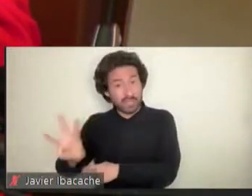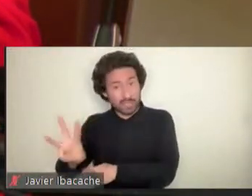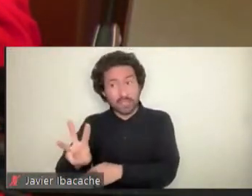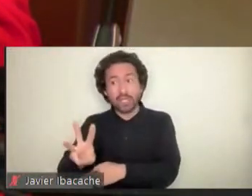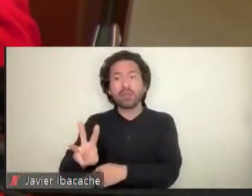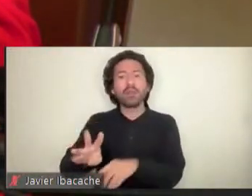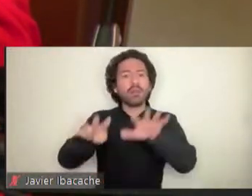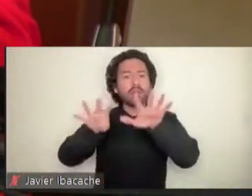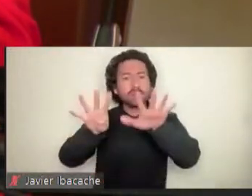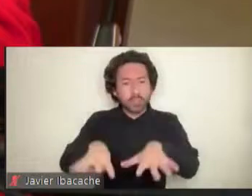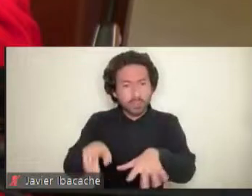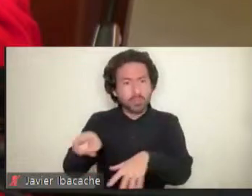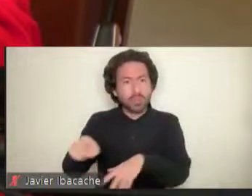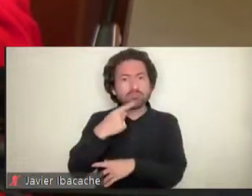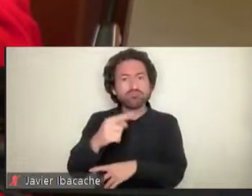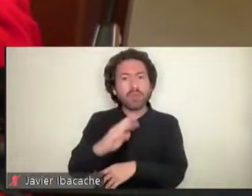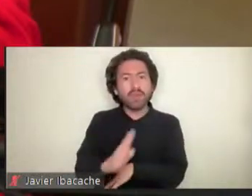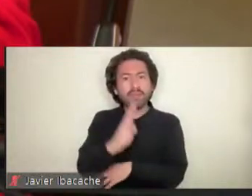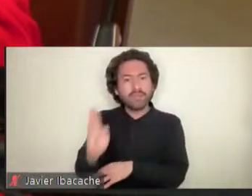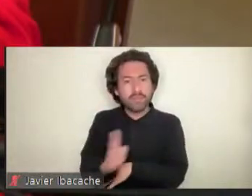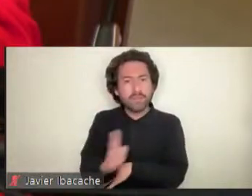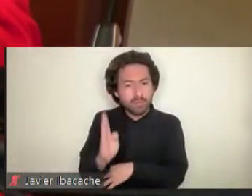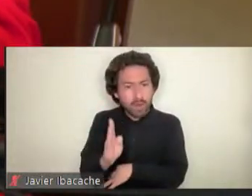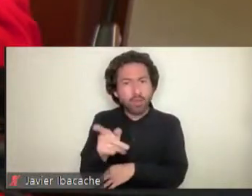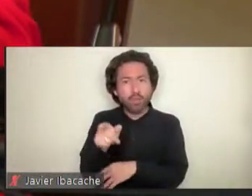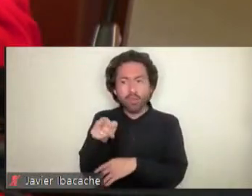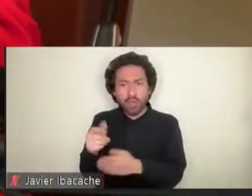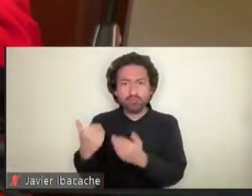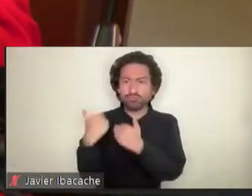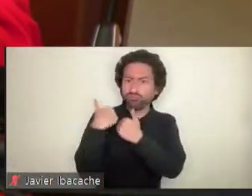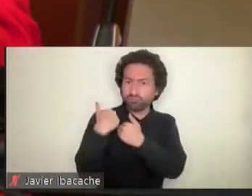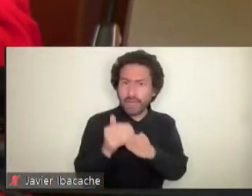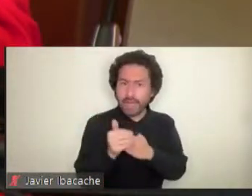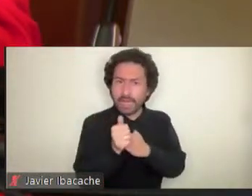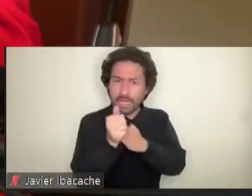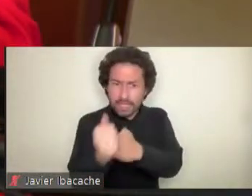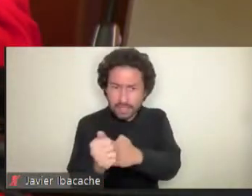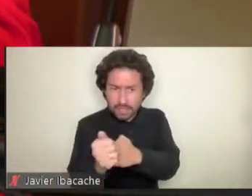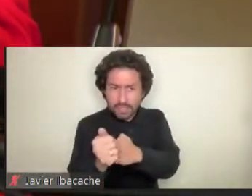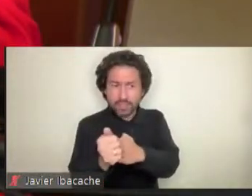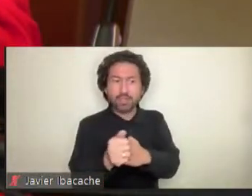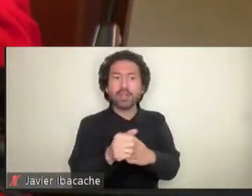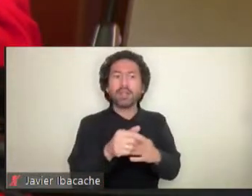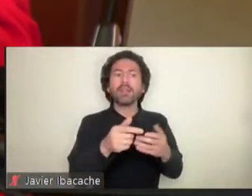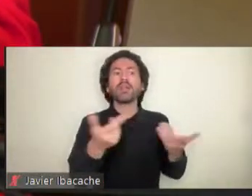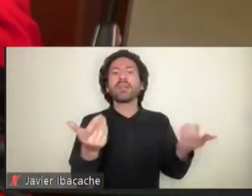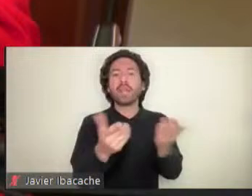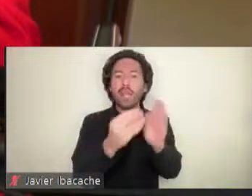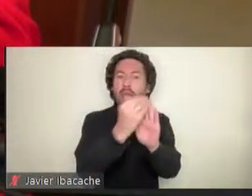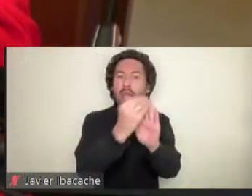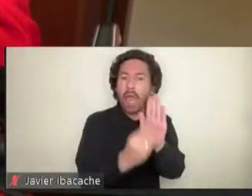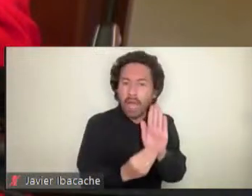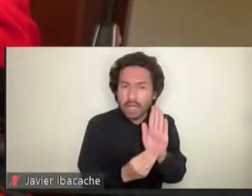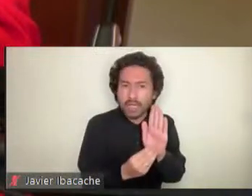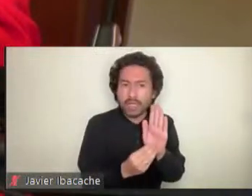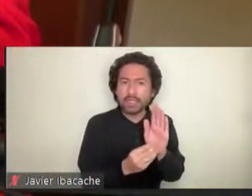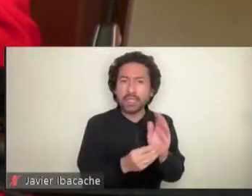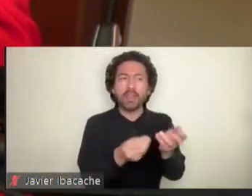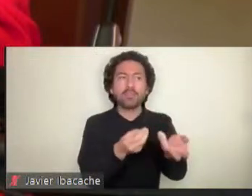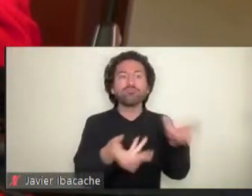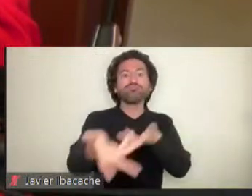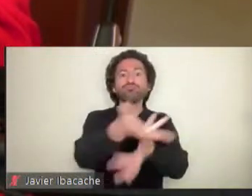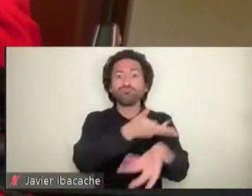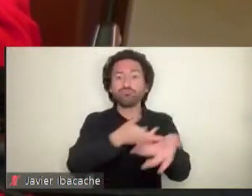GovTech Barbados, which is to lead inter alia the digital transformation agenda and work with the tech community and